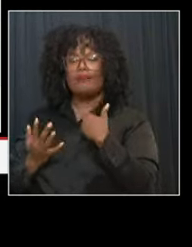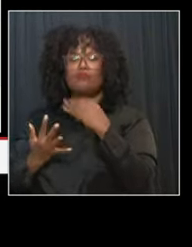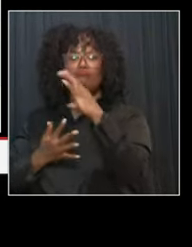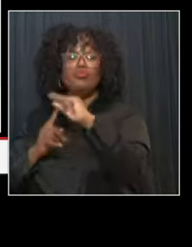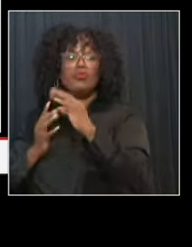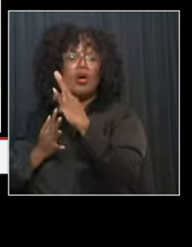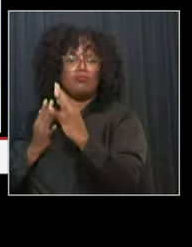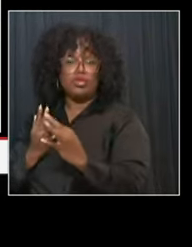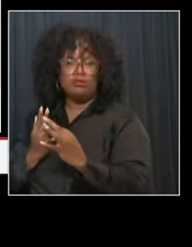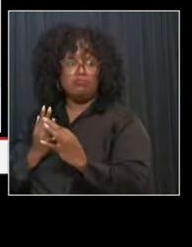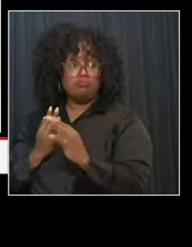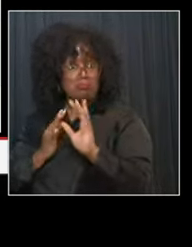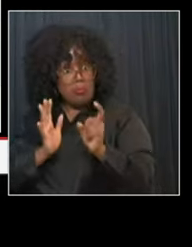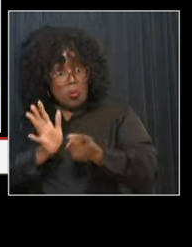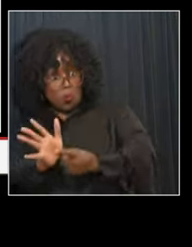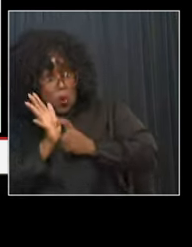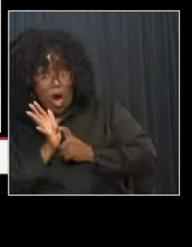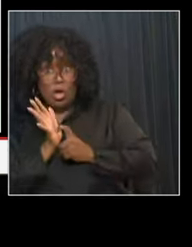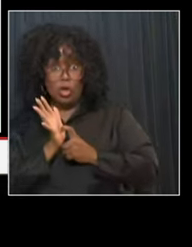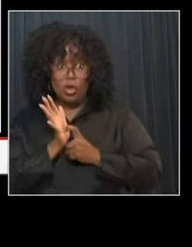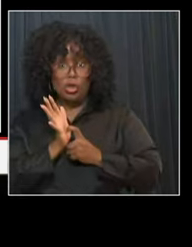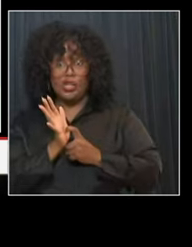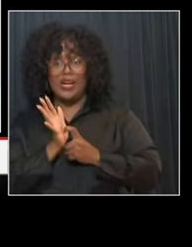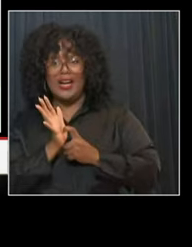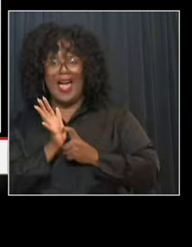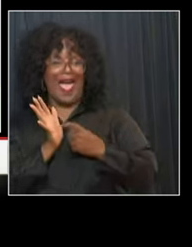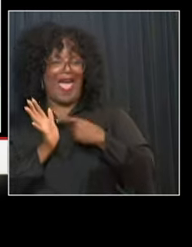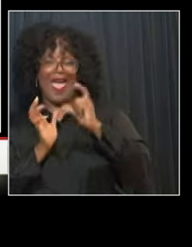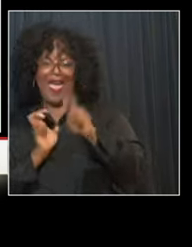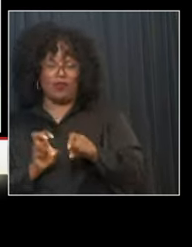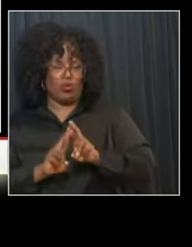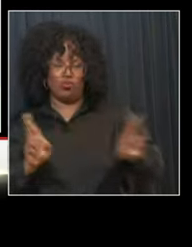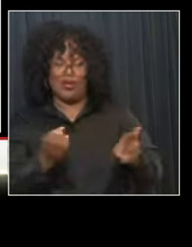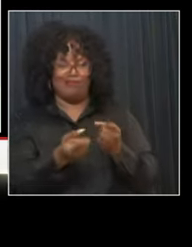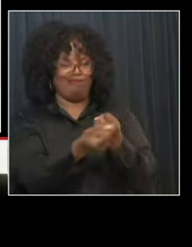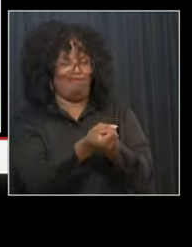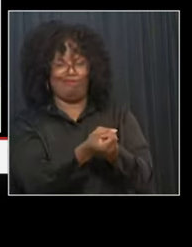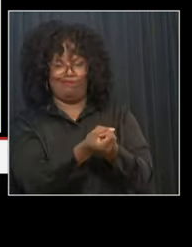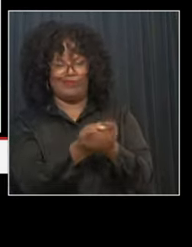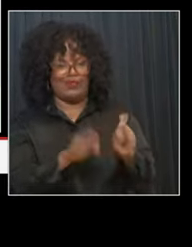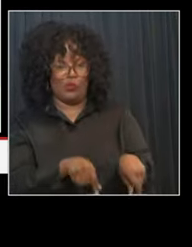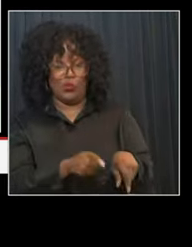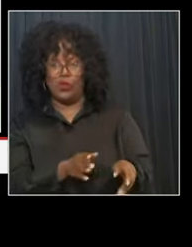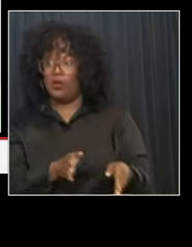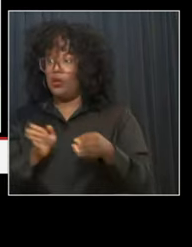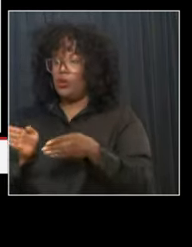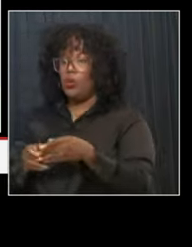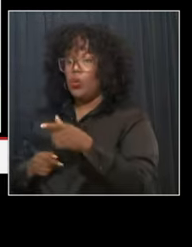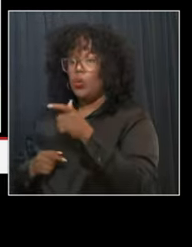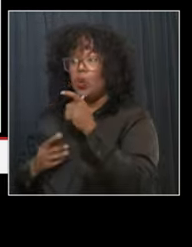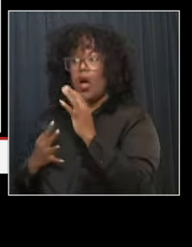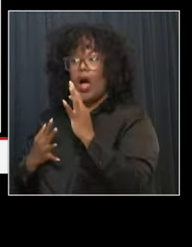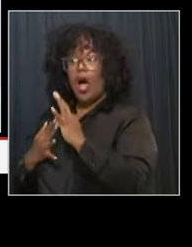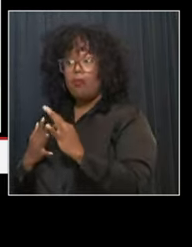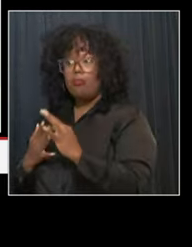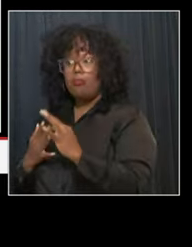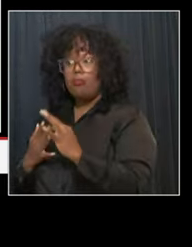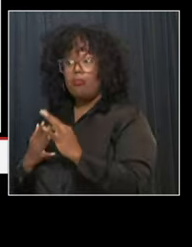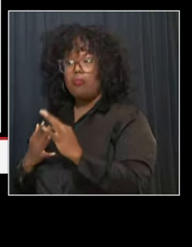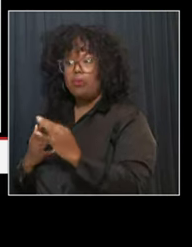we can't cut your eligibility. So we focused the eligibility reductions on those who are considered